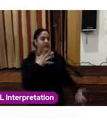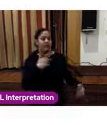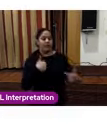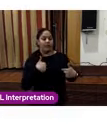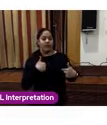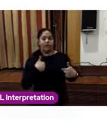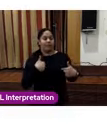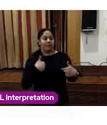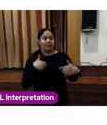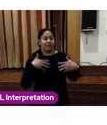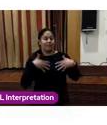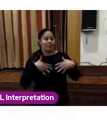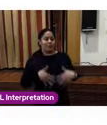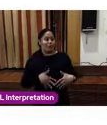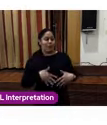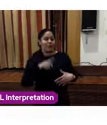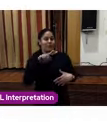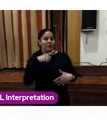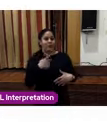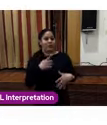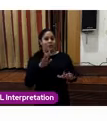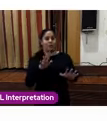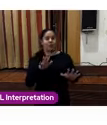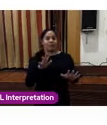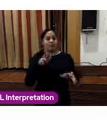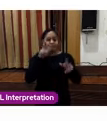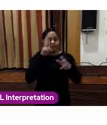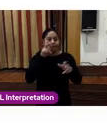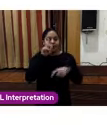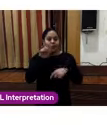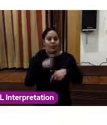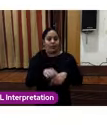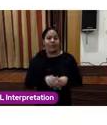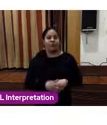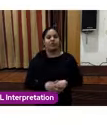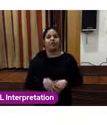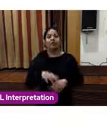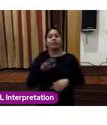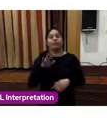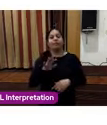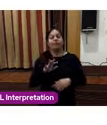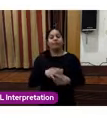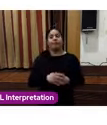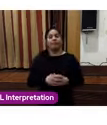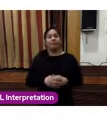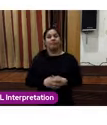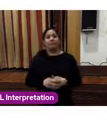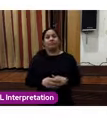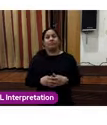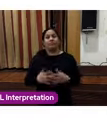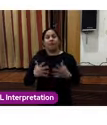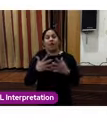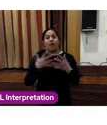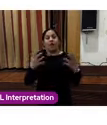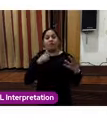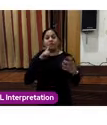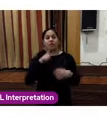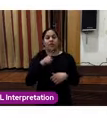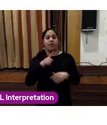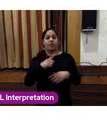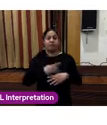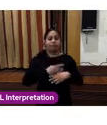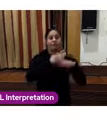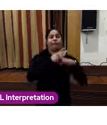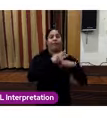depressed listening to your question because a lot of this is just. It's stuck in the Senate, but